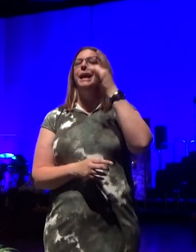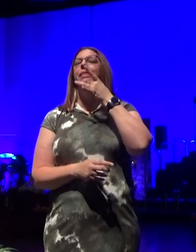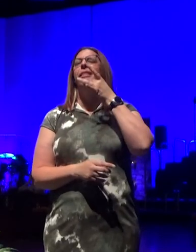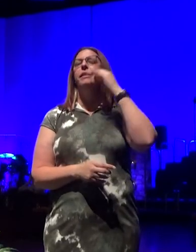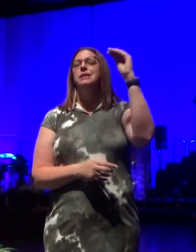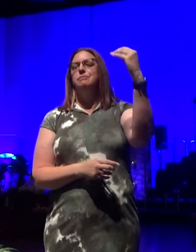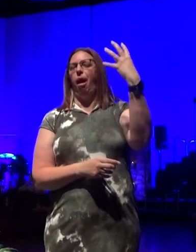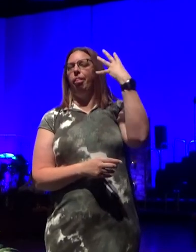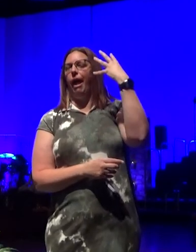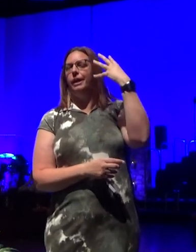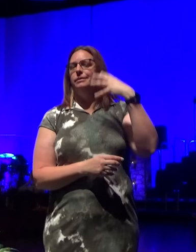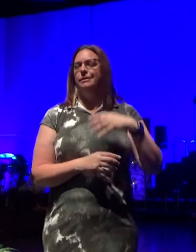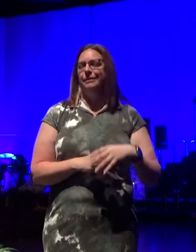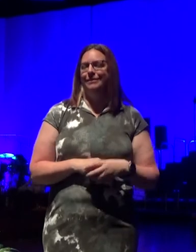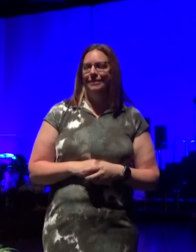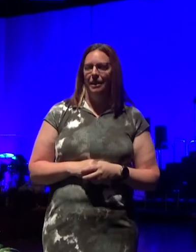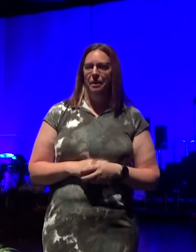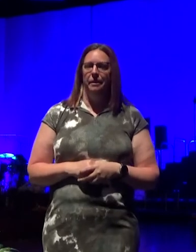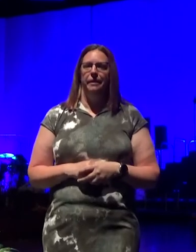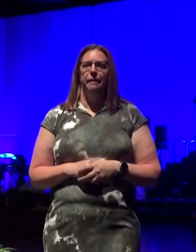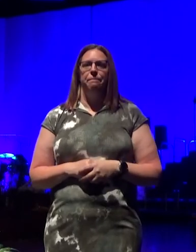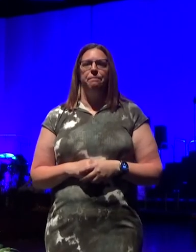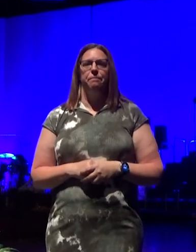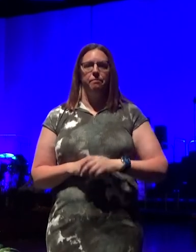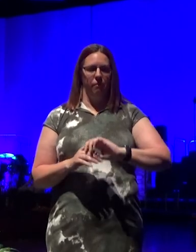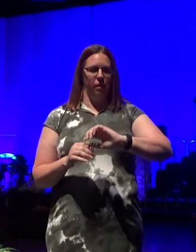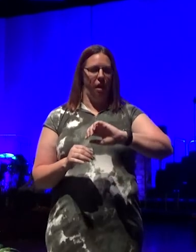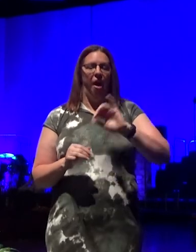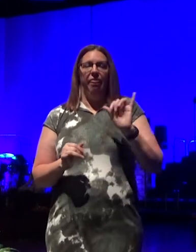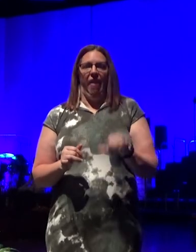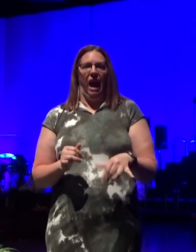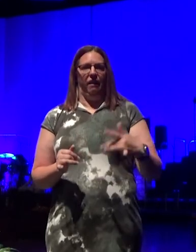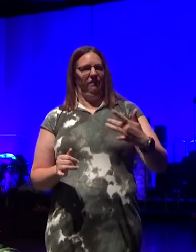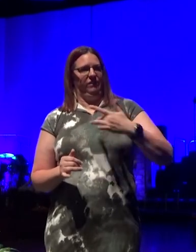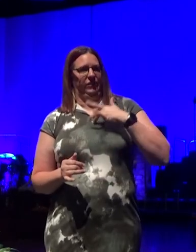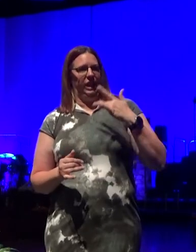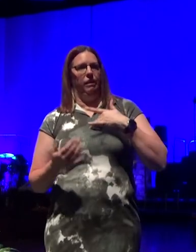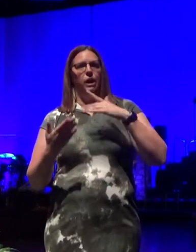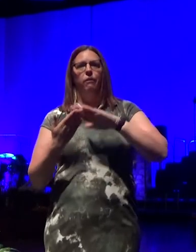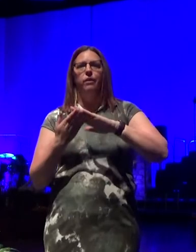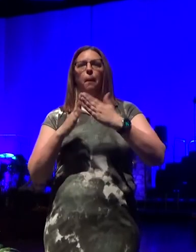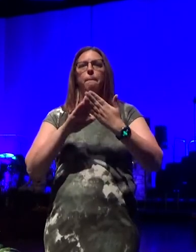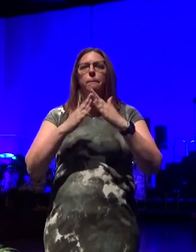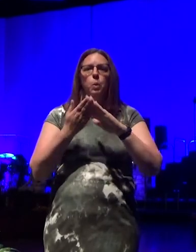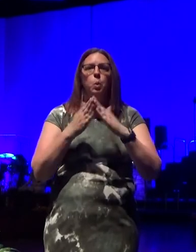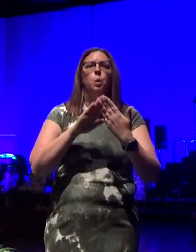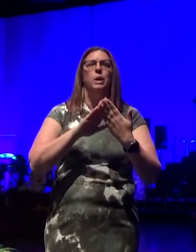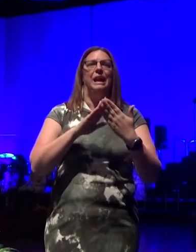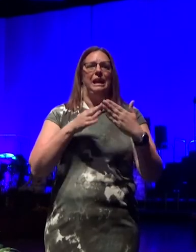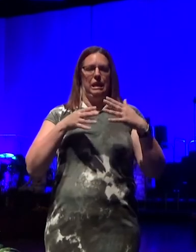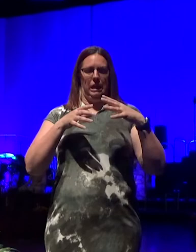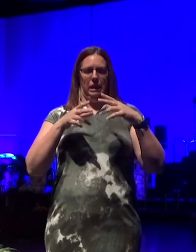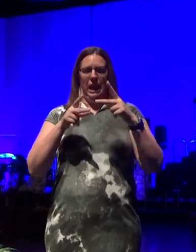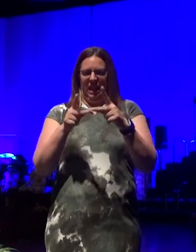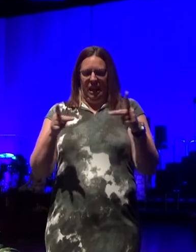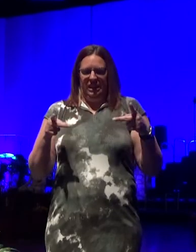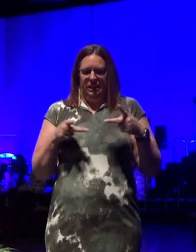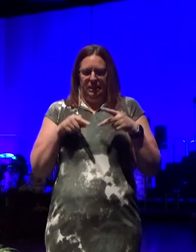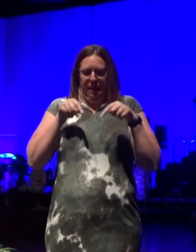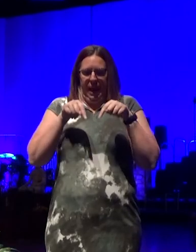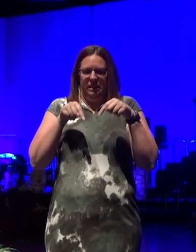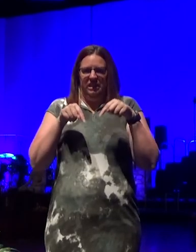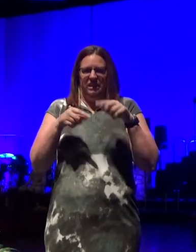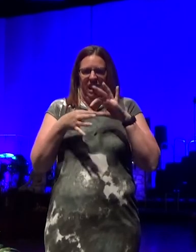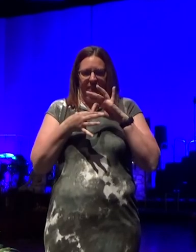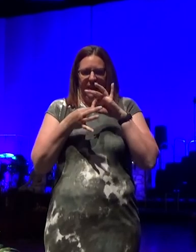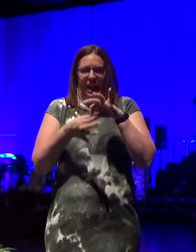This idea of creating that sense of community in a space of connection. So this lock, this door,